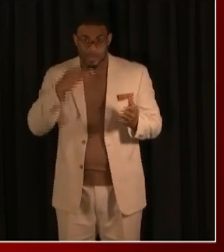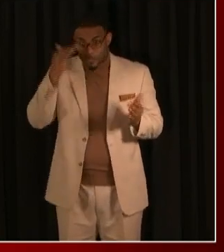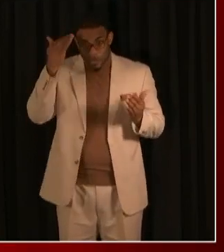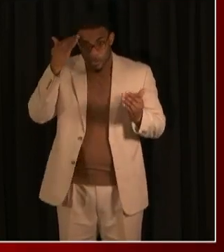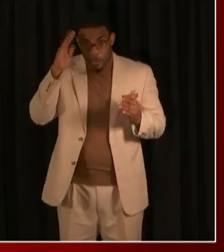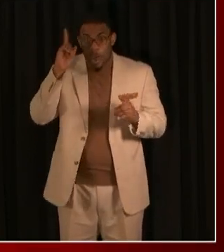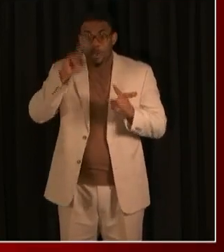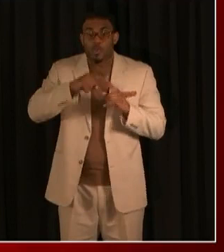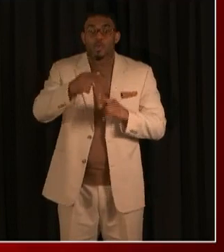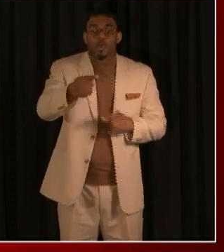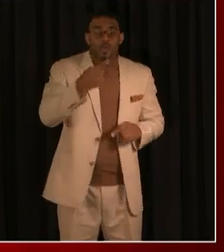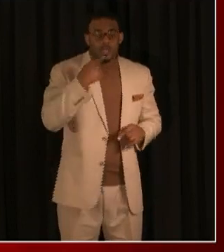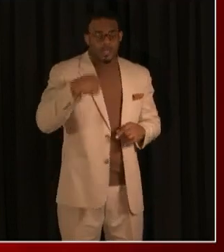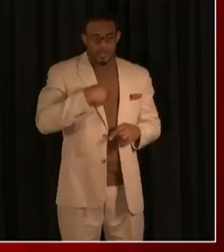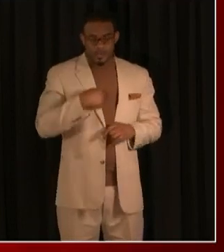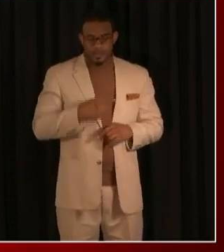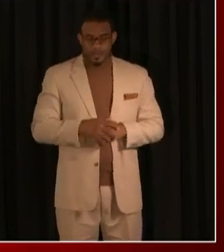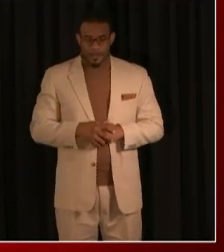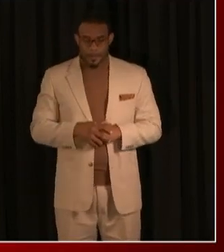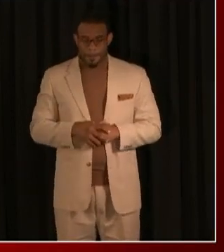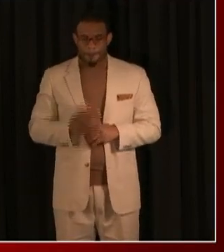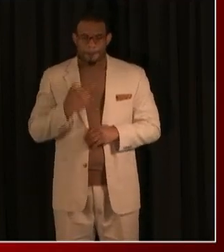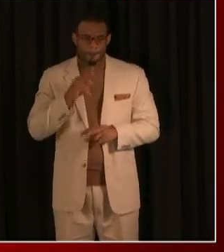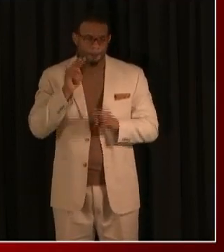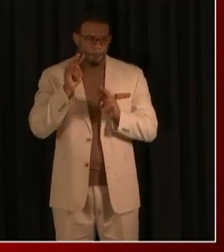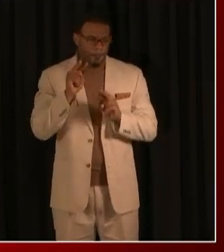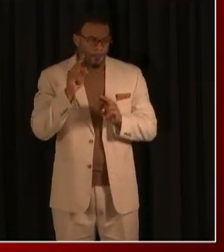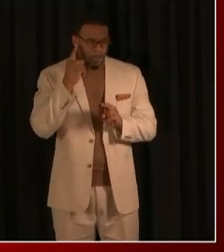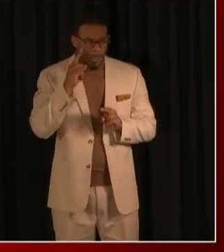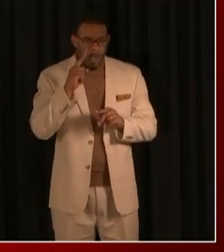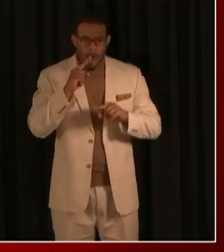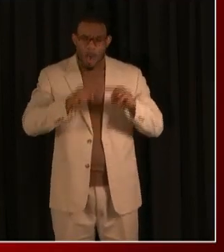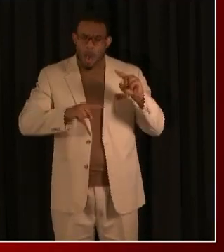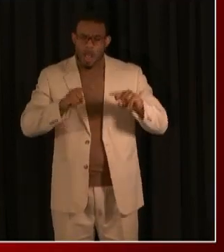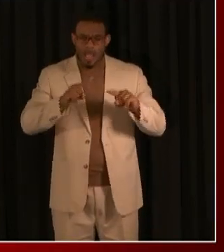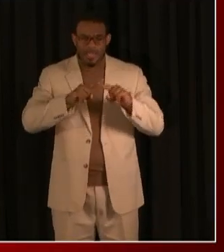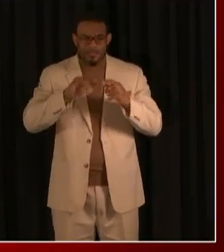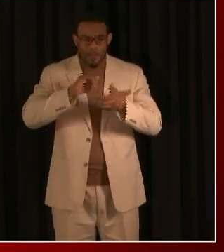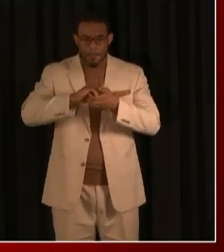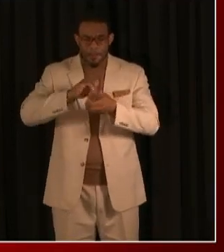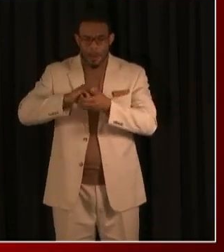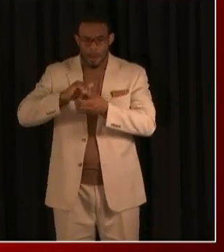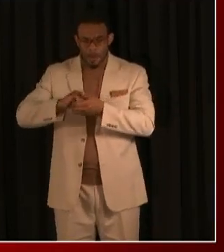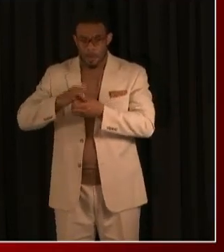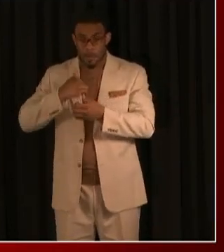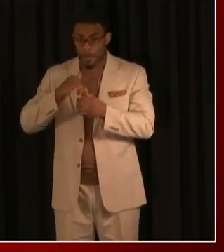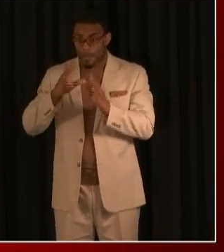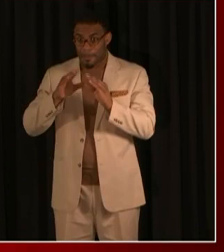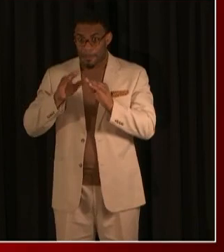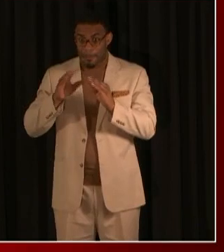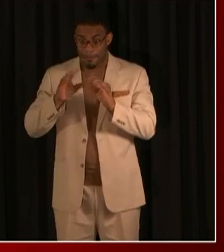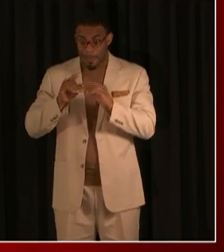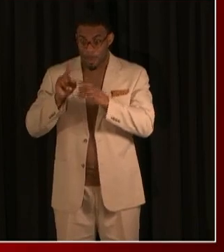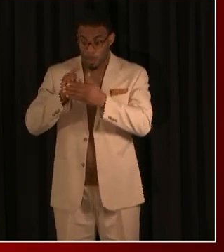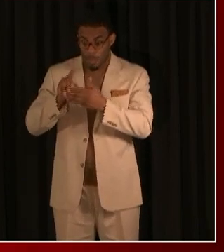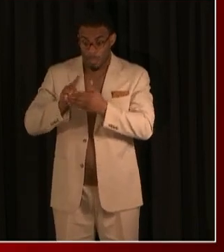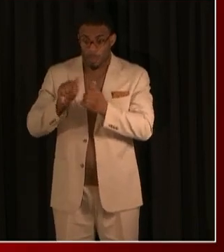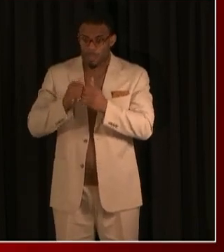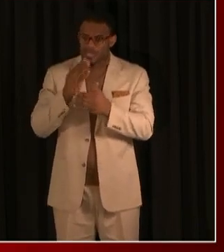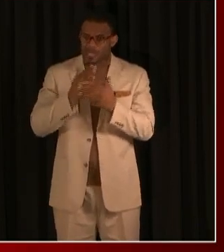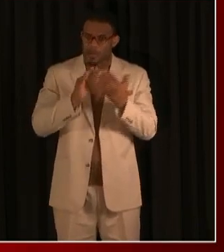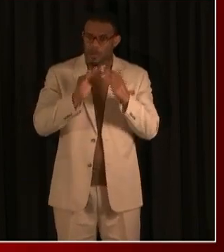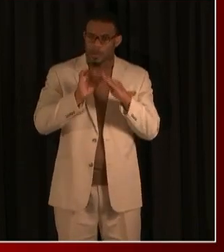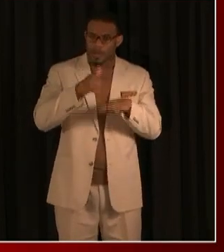didn't. The other piece in this is that we are looking for all kinds of partners. We meet weekly with